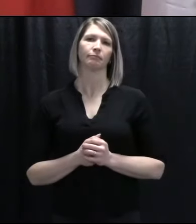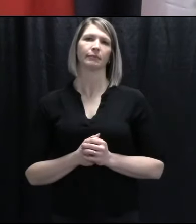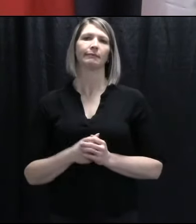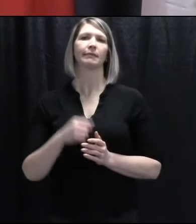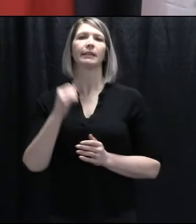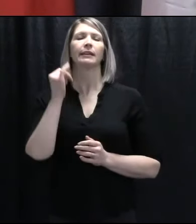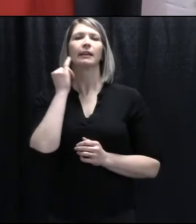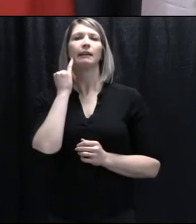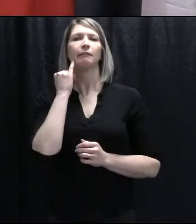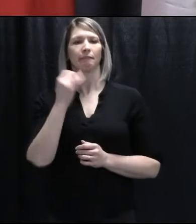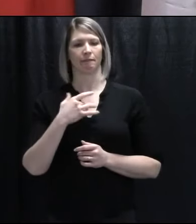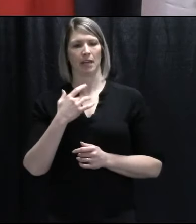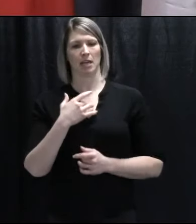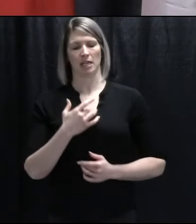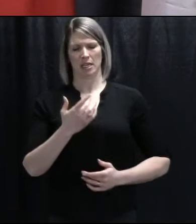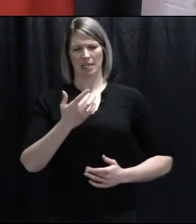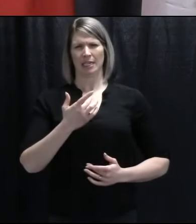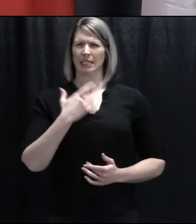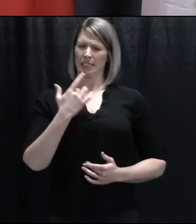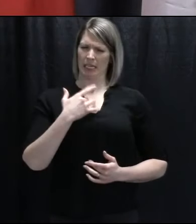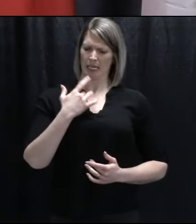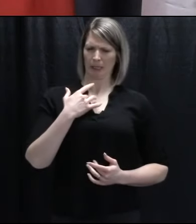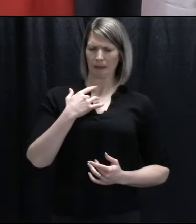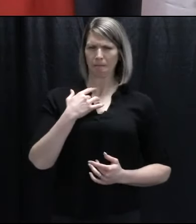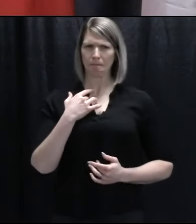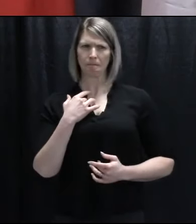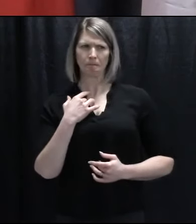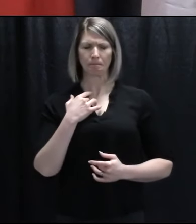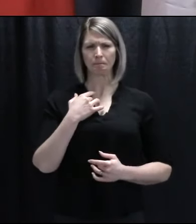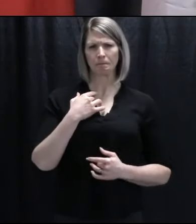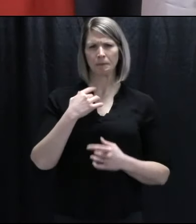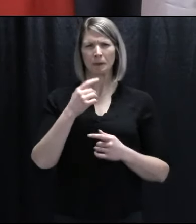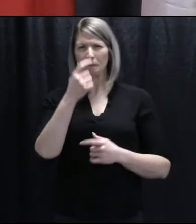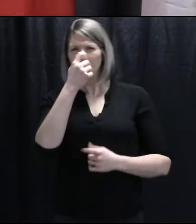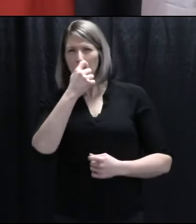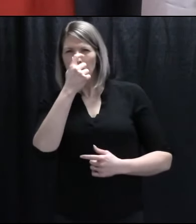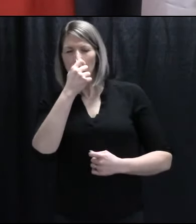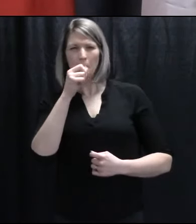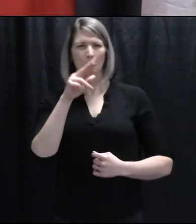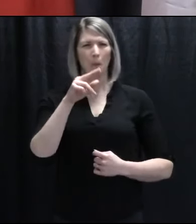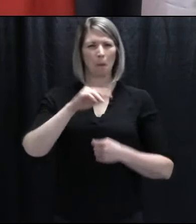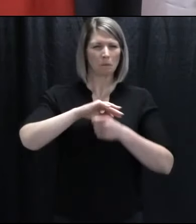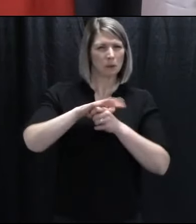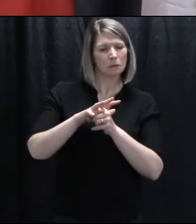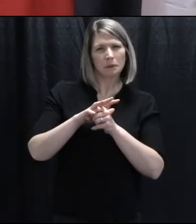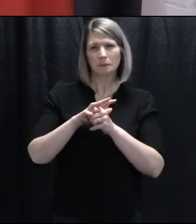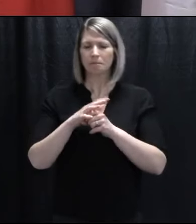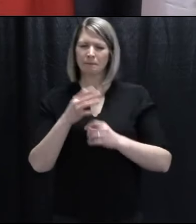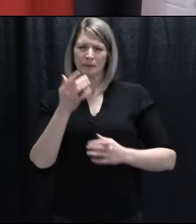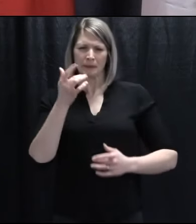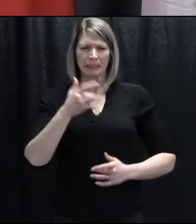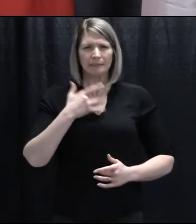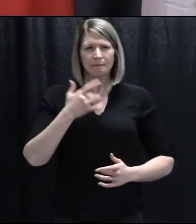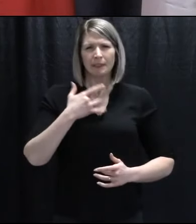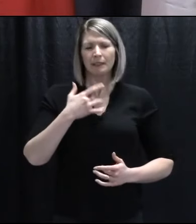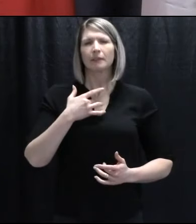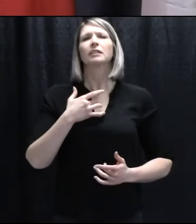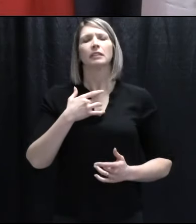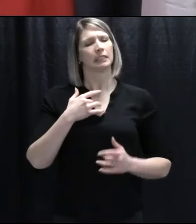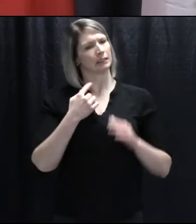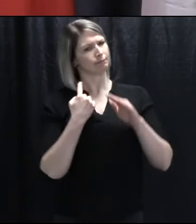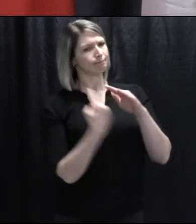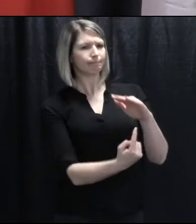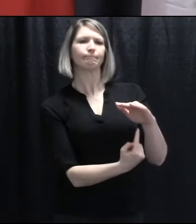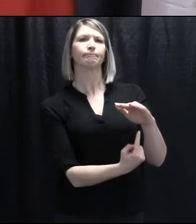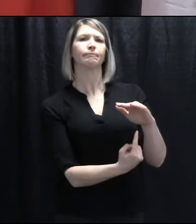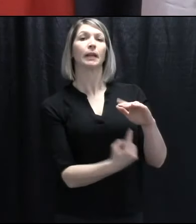start showing symptoms of COVID-19, it's important that you keep social distancing, as it is for all cases, but also